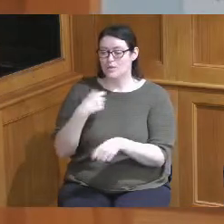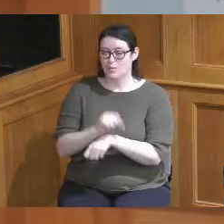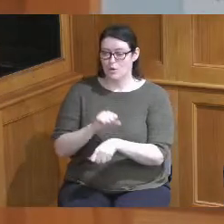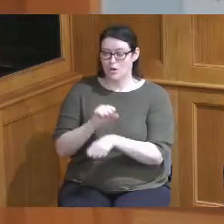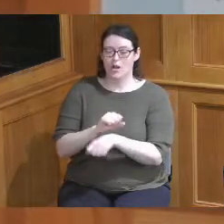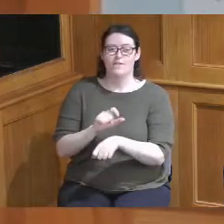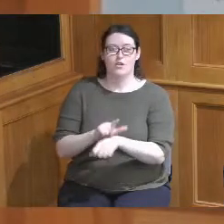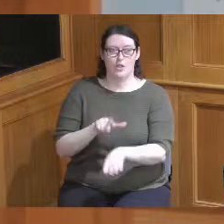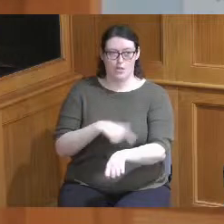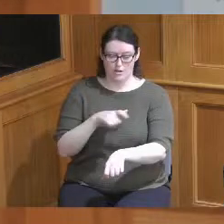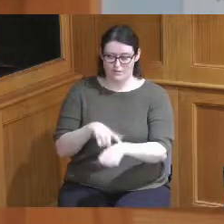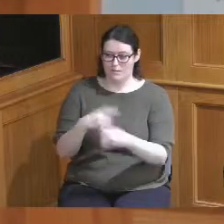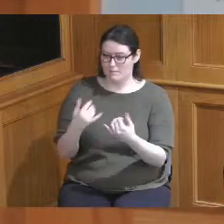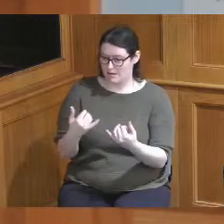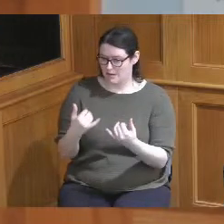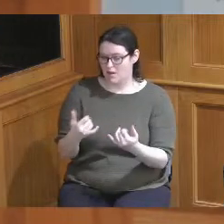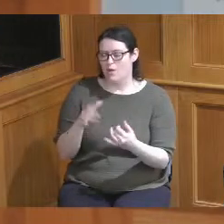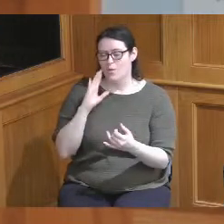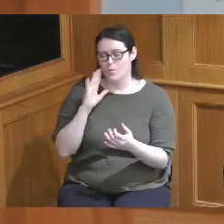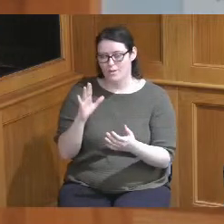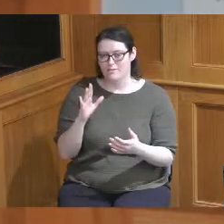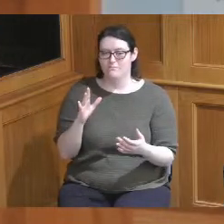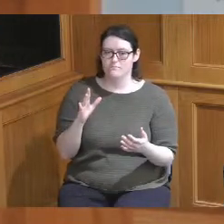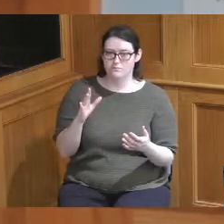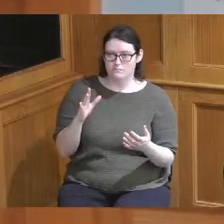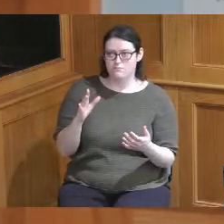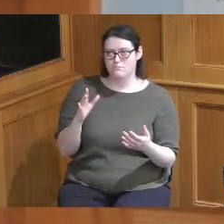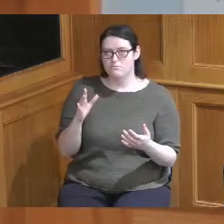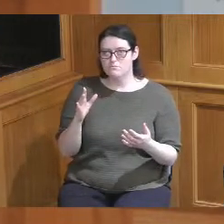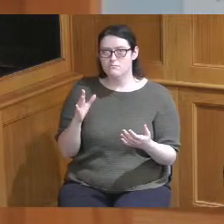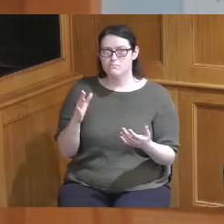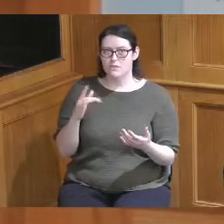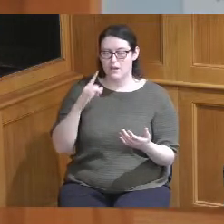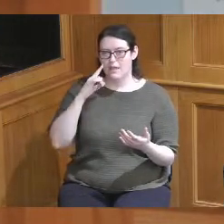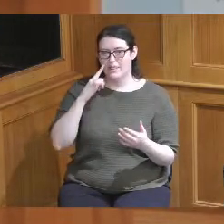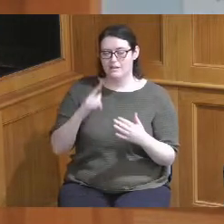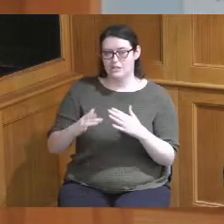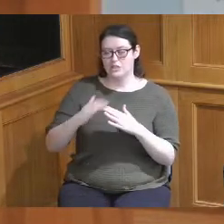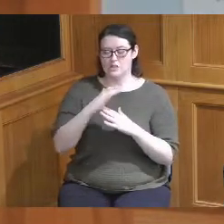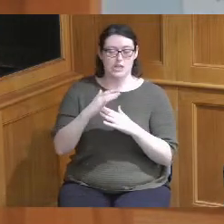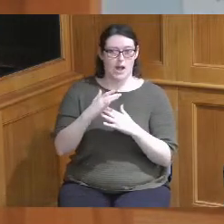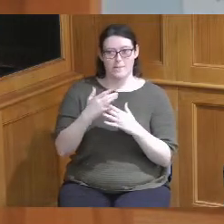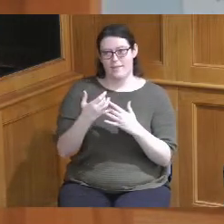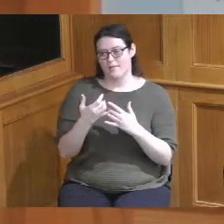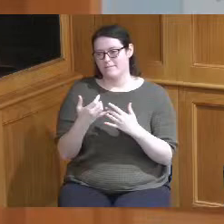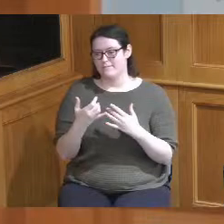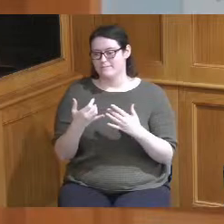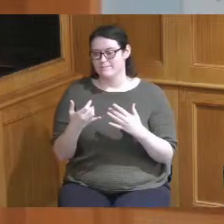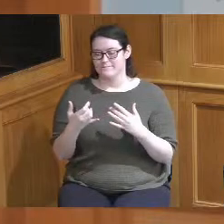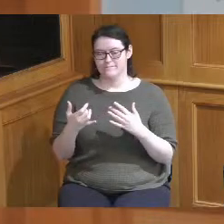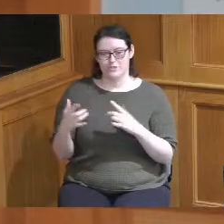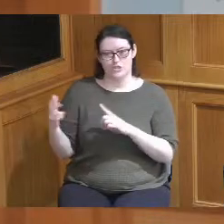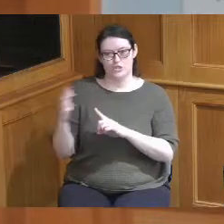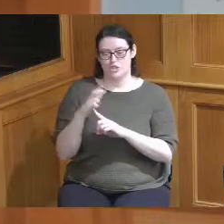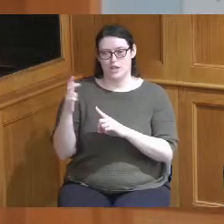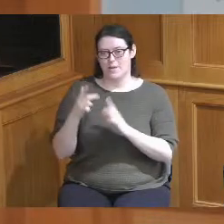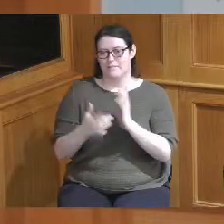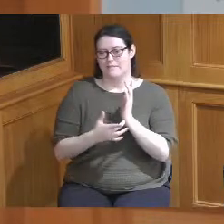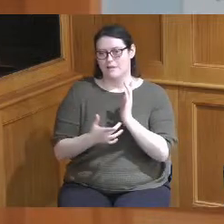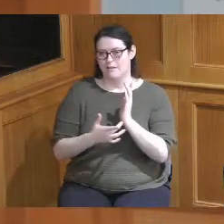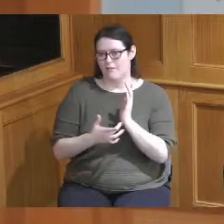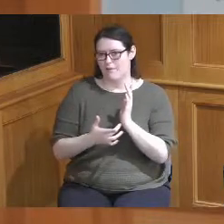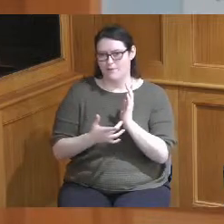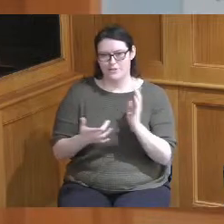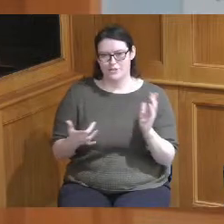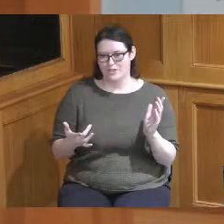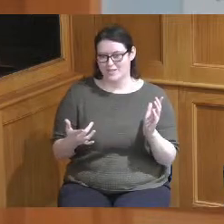now. This is going to put us at the top of the line, state-of-the-art technology. And the big thing about this